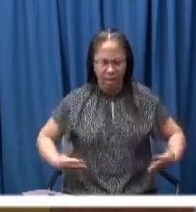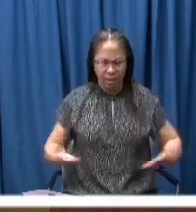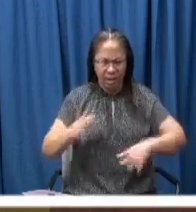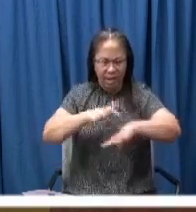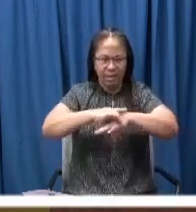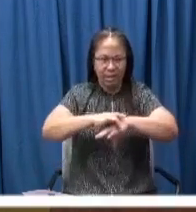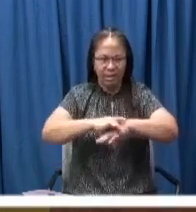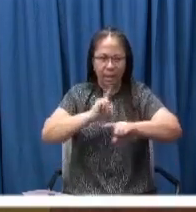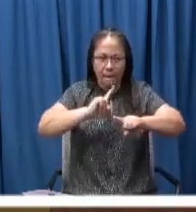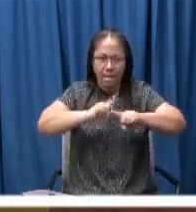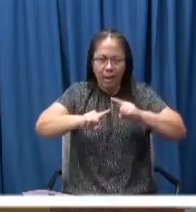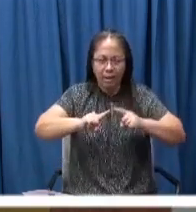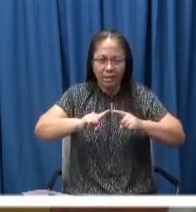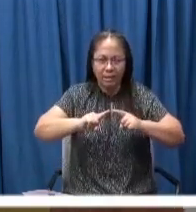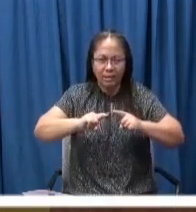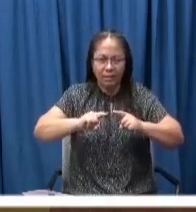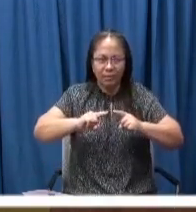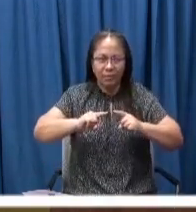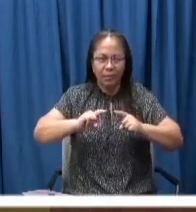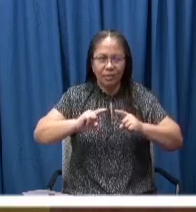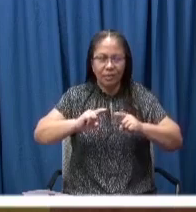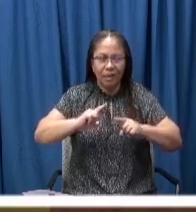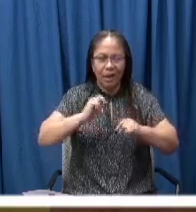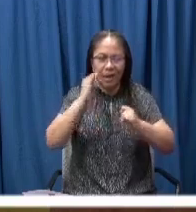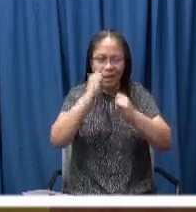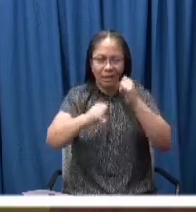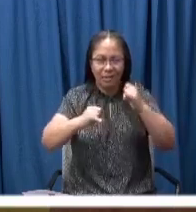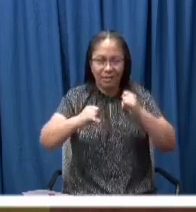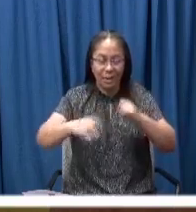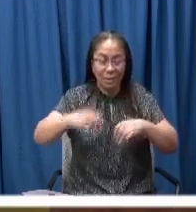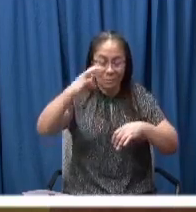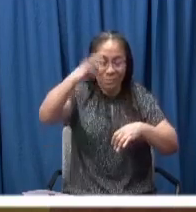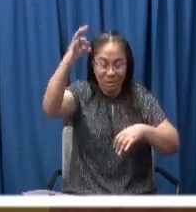earth, but ultimately,